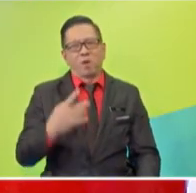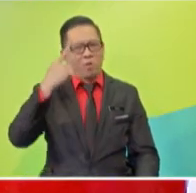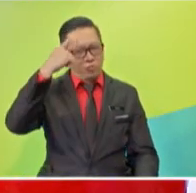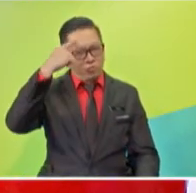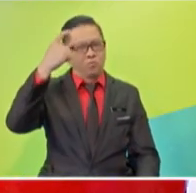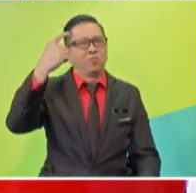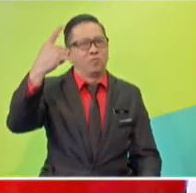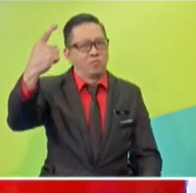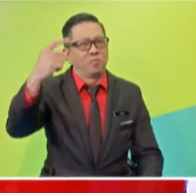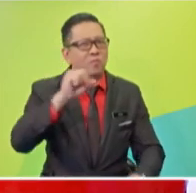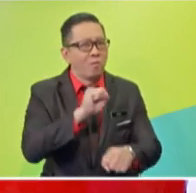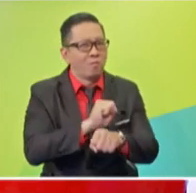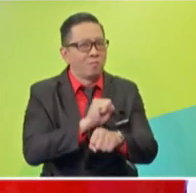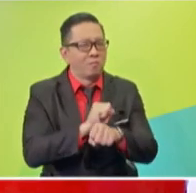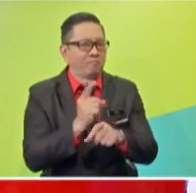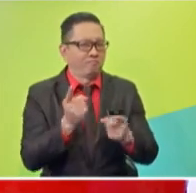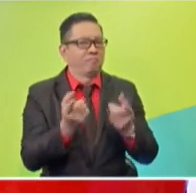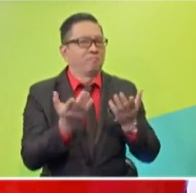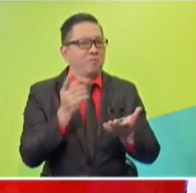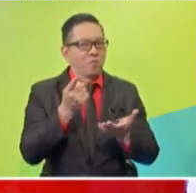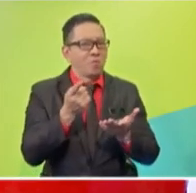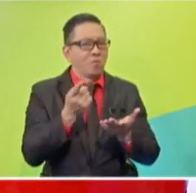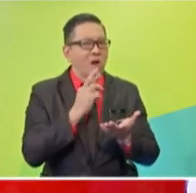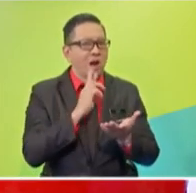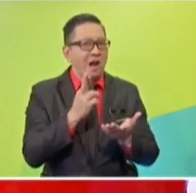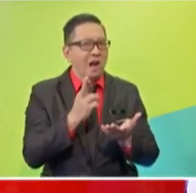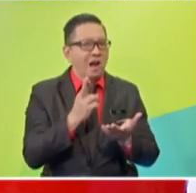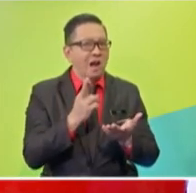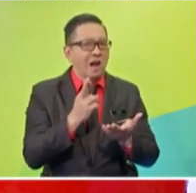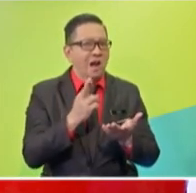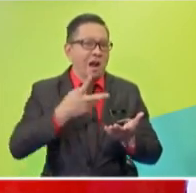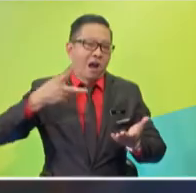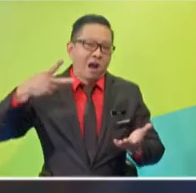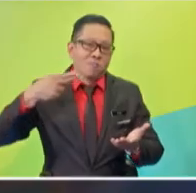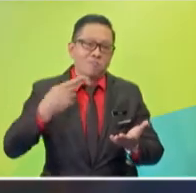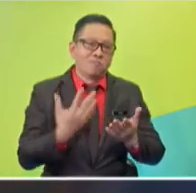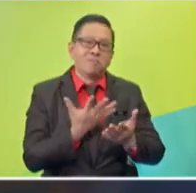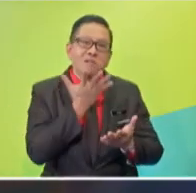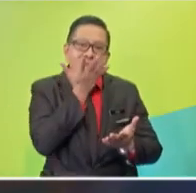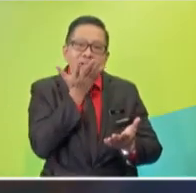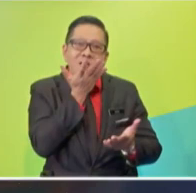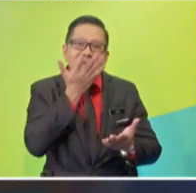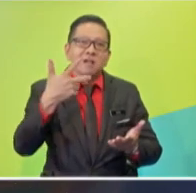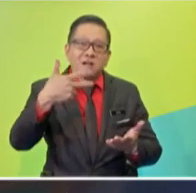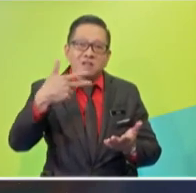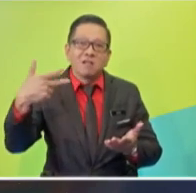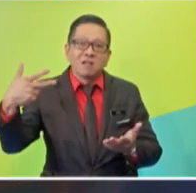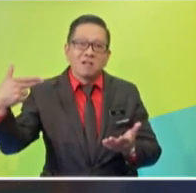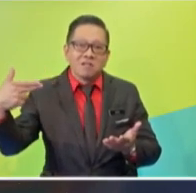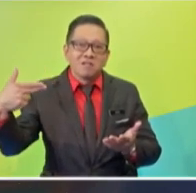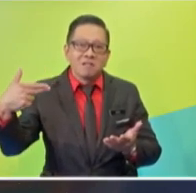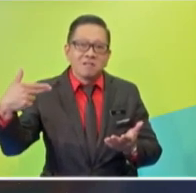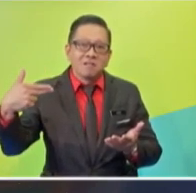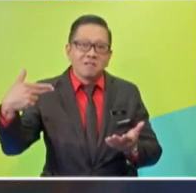are a bush cutter? Bush cutter? Acceptable